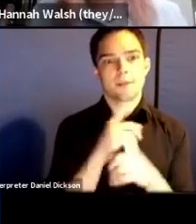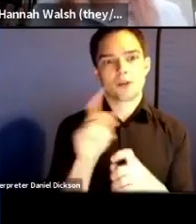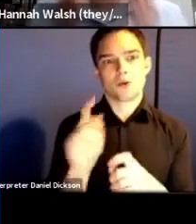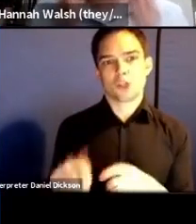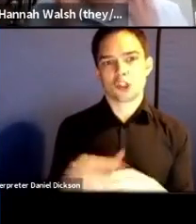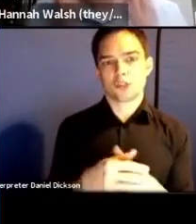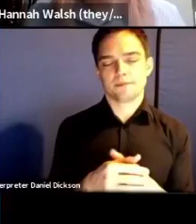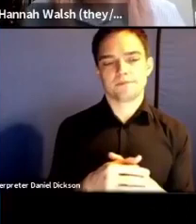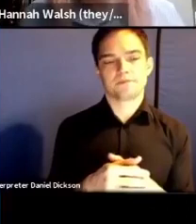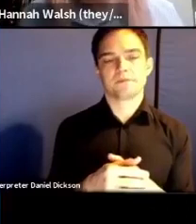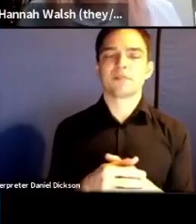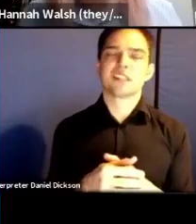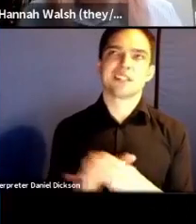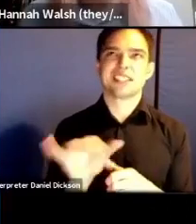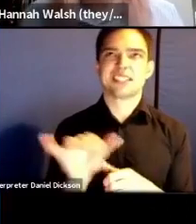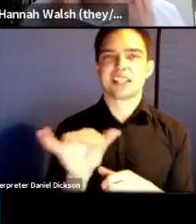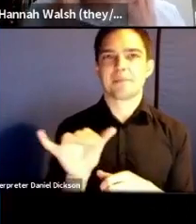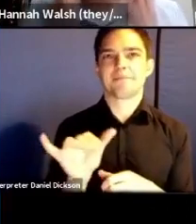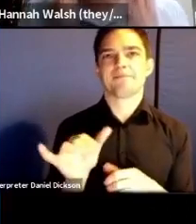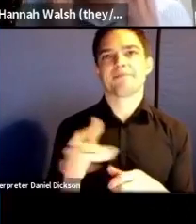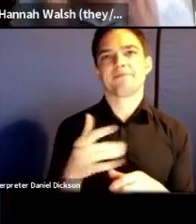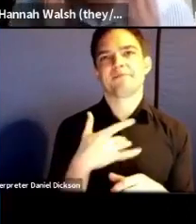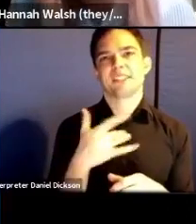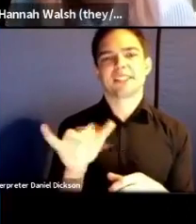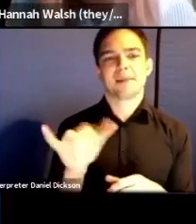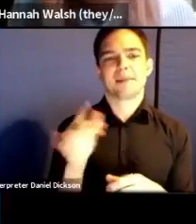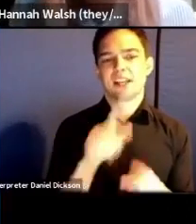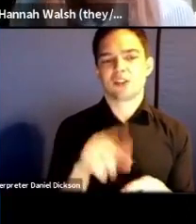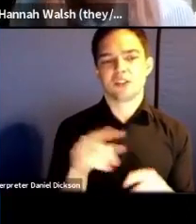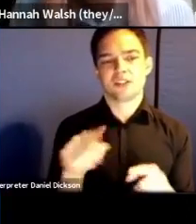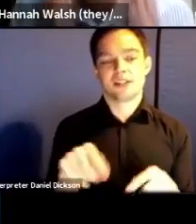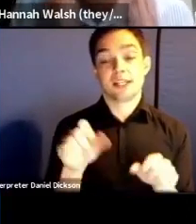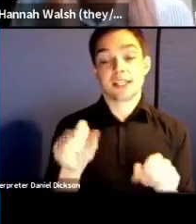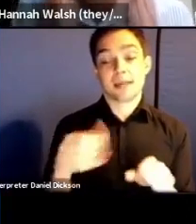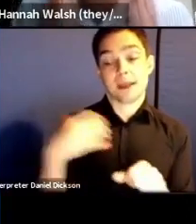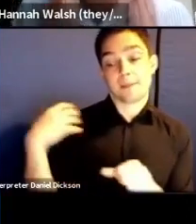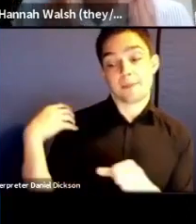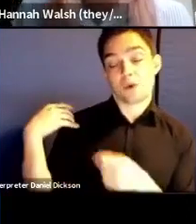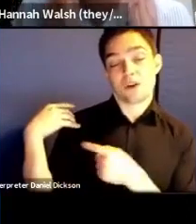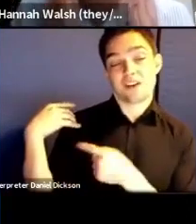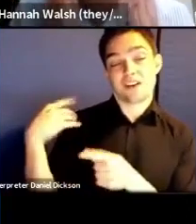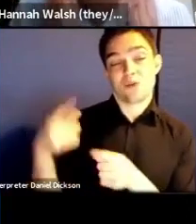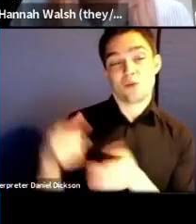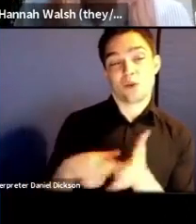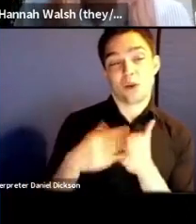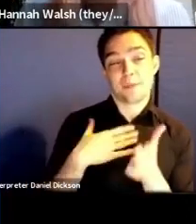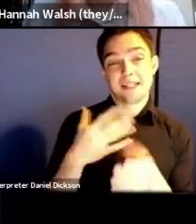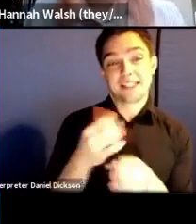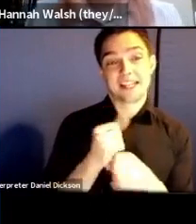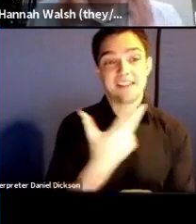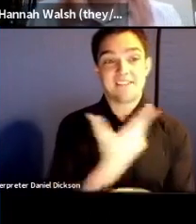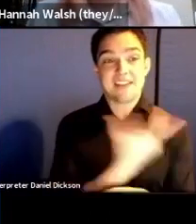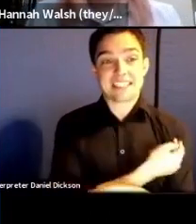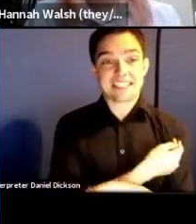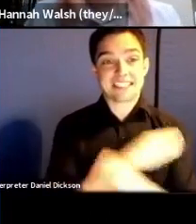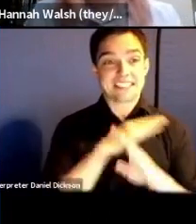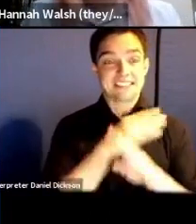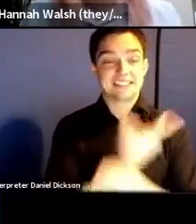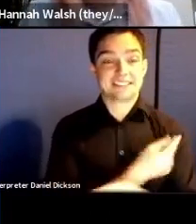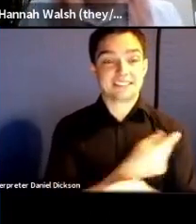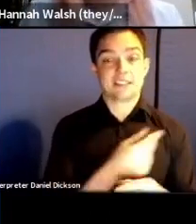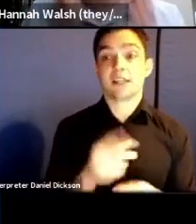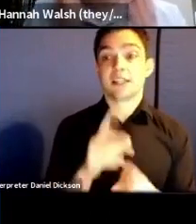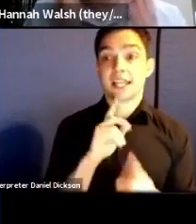question, although similar and with a somewhat similar answer, is can my employer require me to get a vaccine? And the